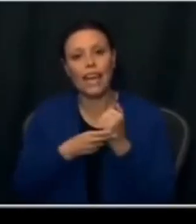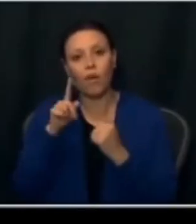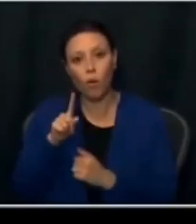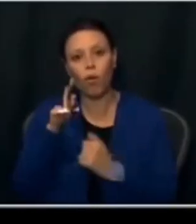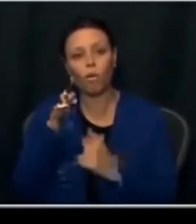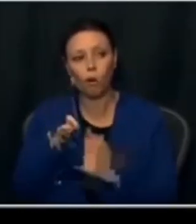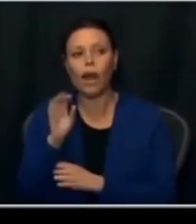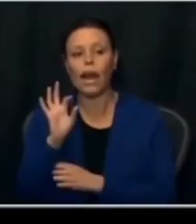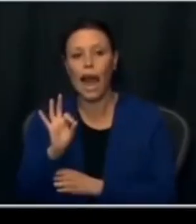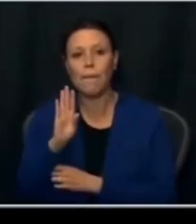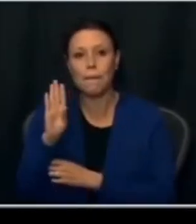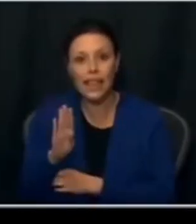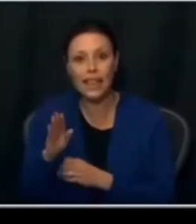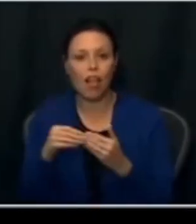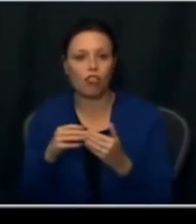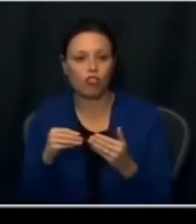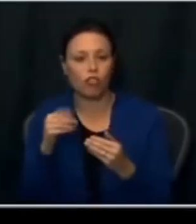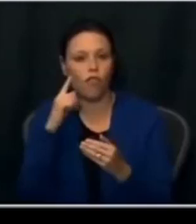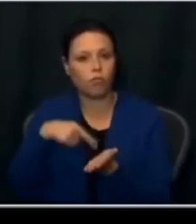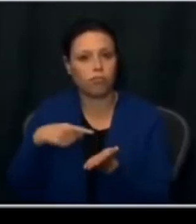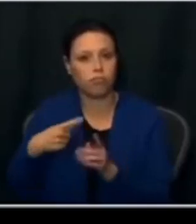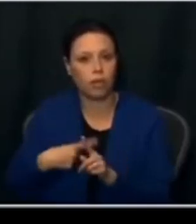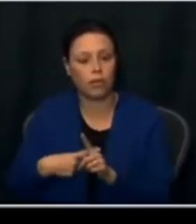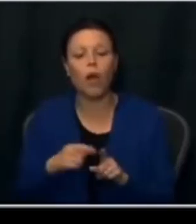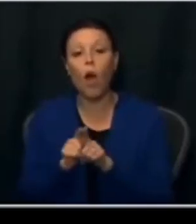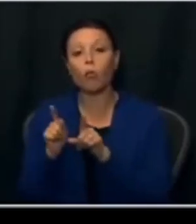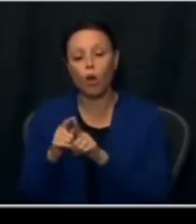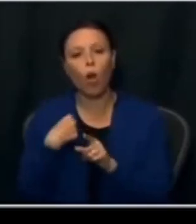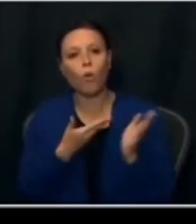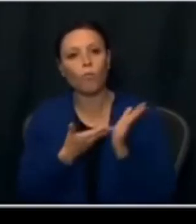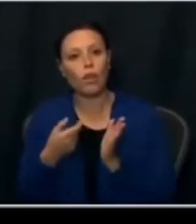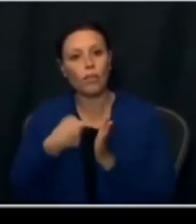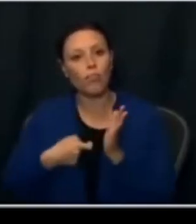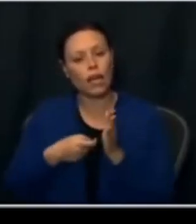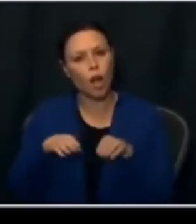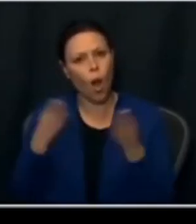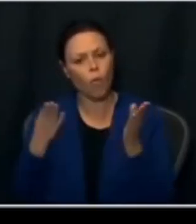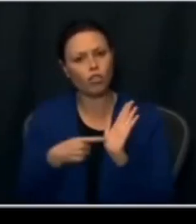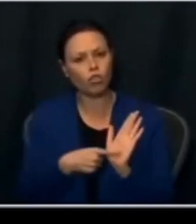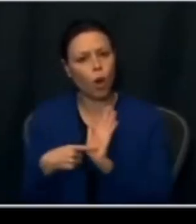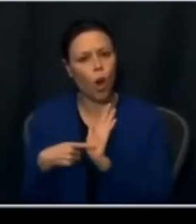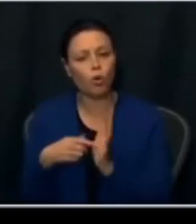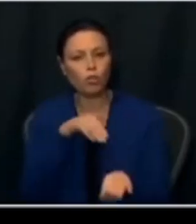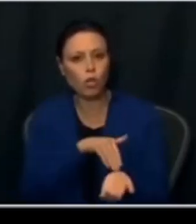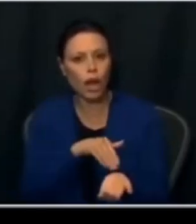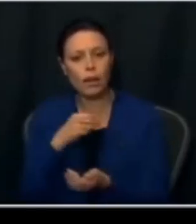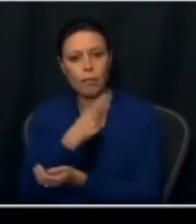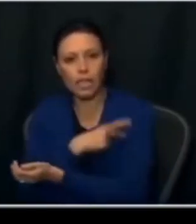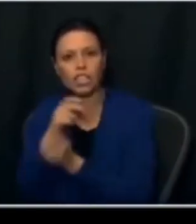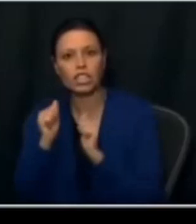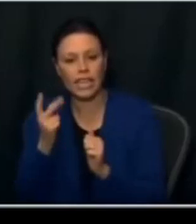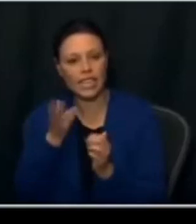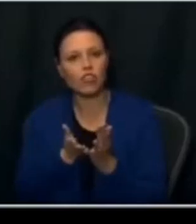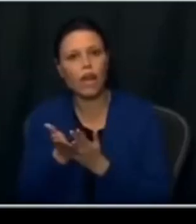$1.9 billion in premiums. And we're also bringing price transparency to Medicare so that doctors and patients have pricing information